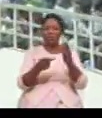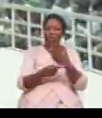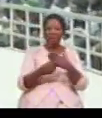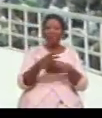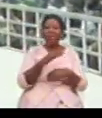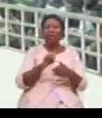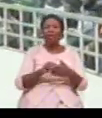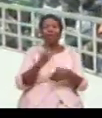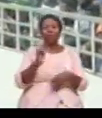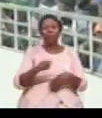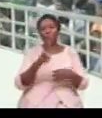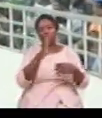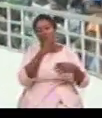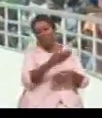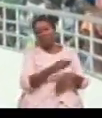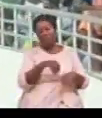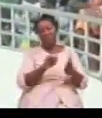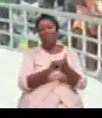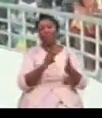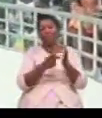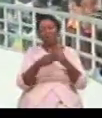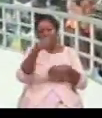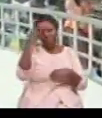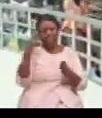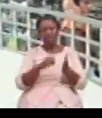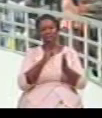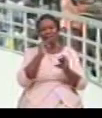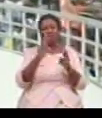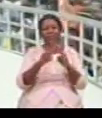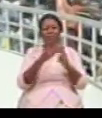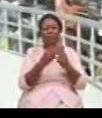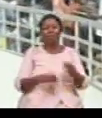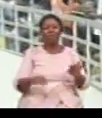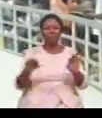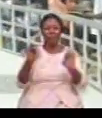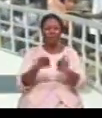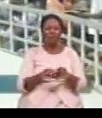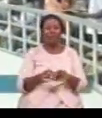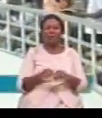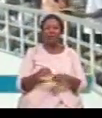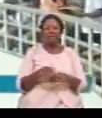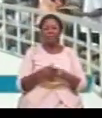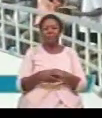program. It's very, very, very important.